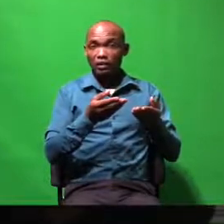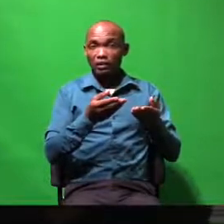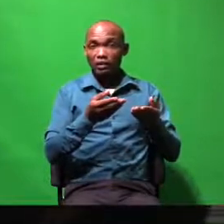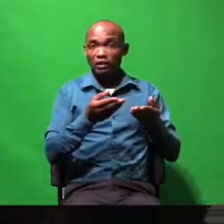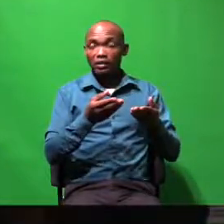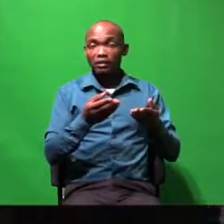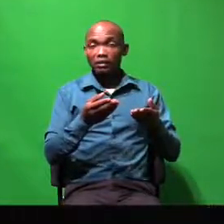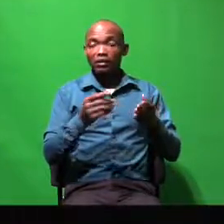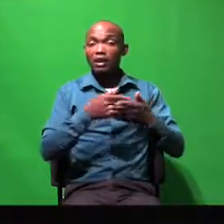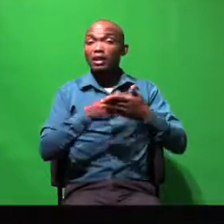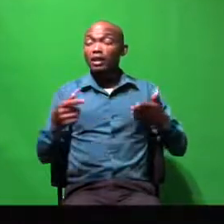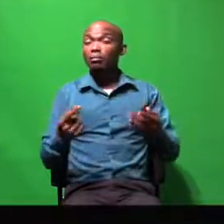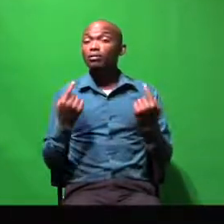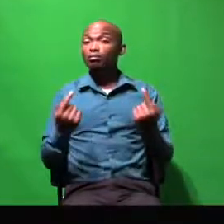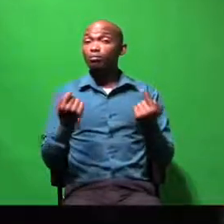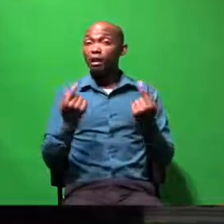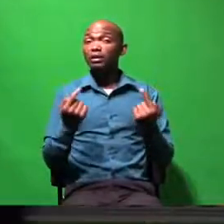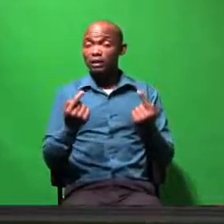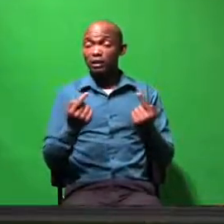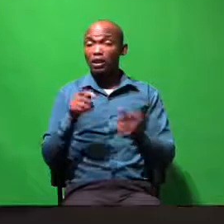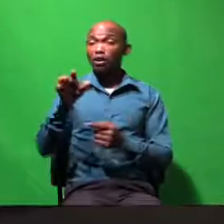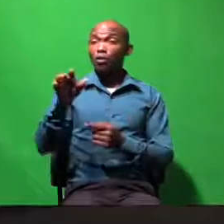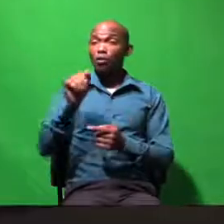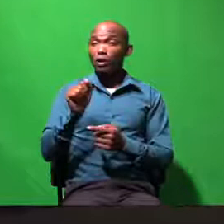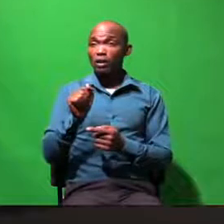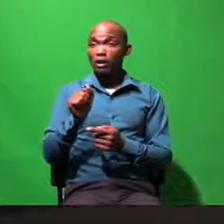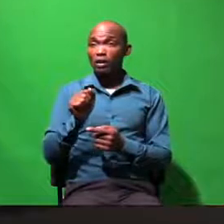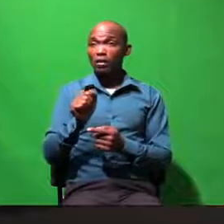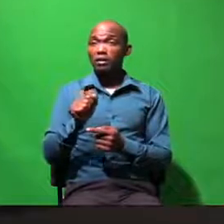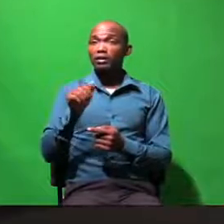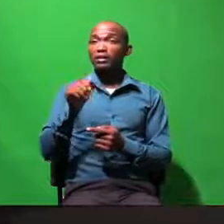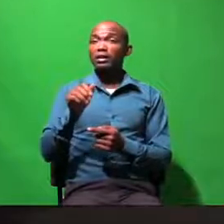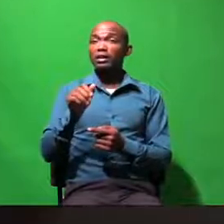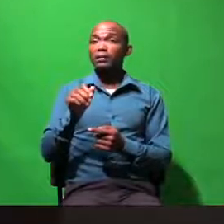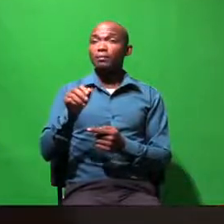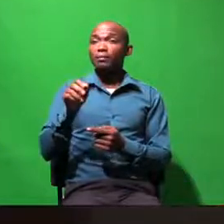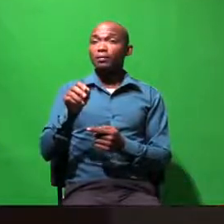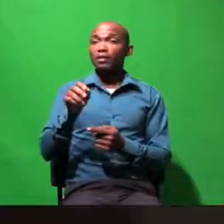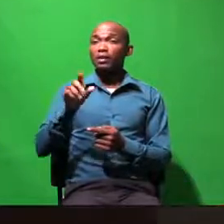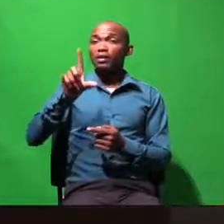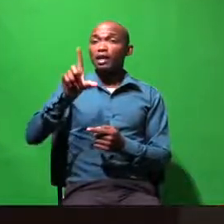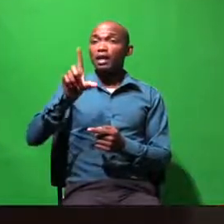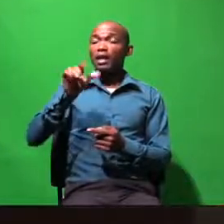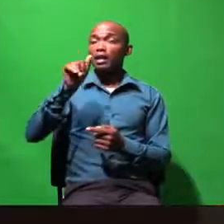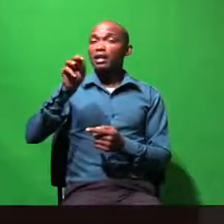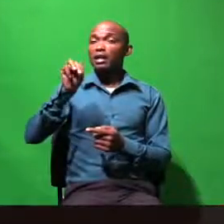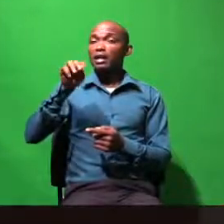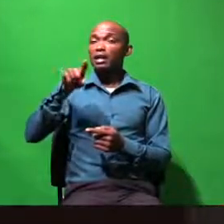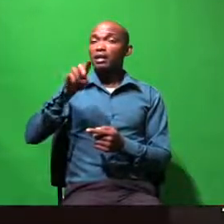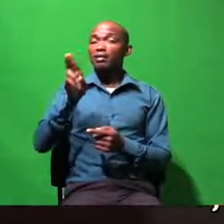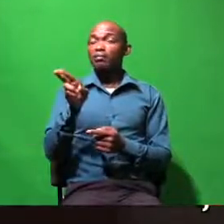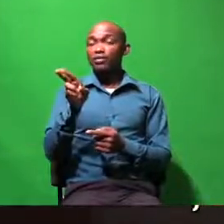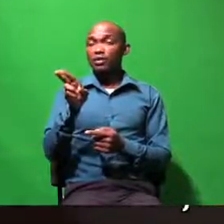name. What we call a lymph. So now we see